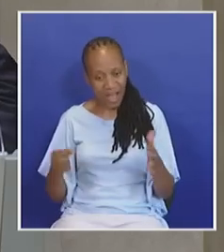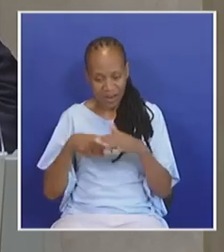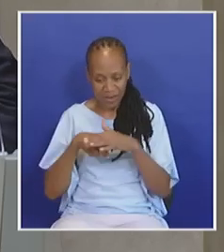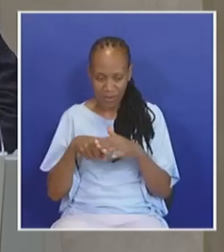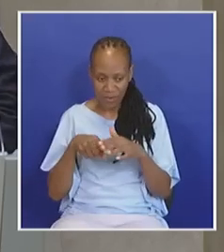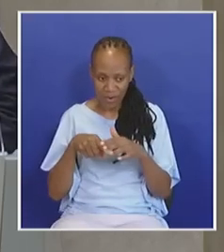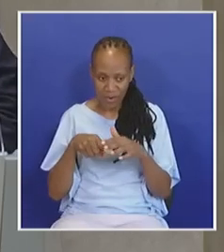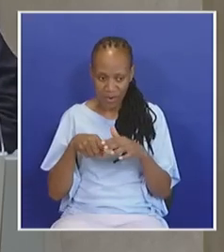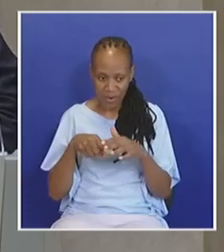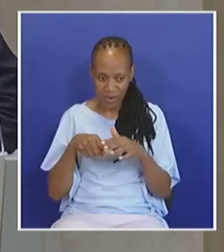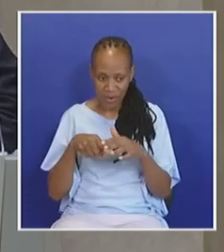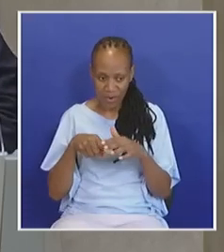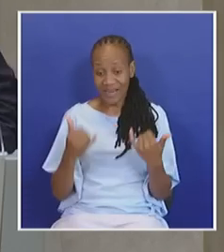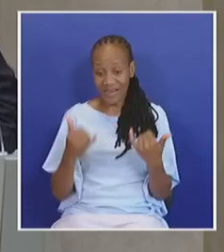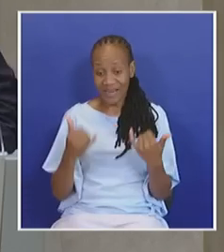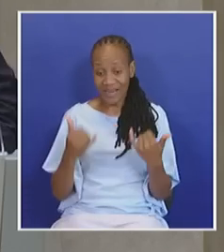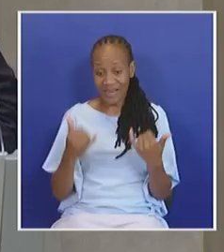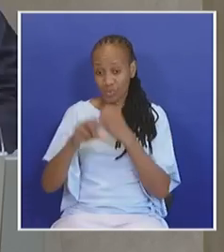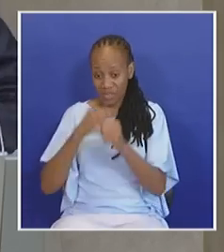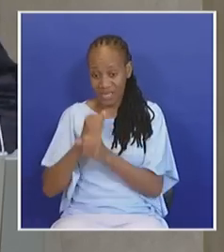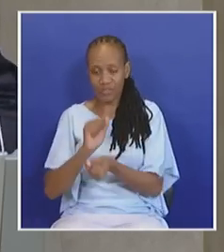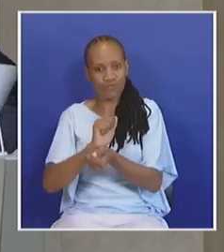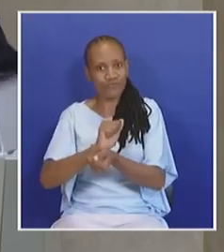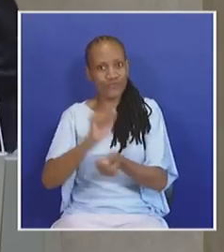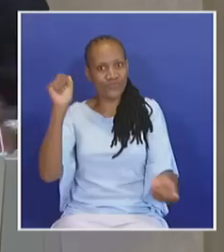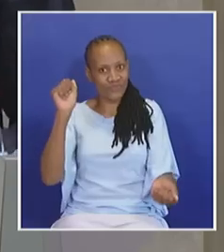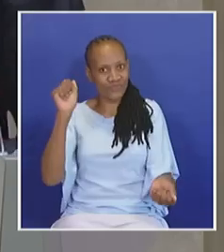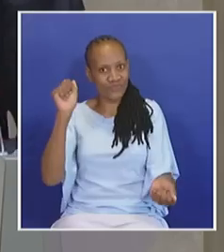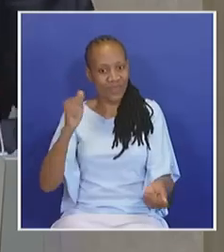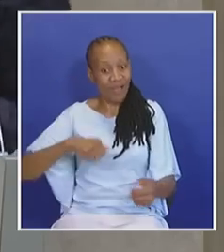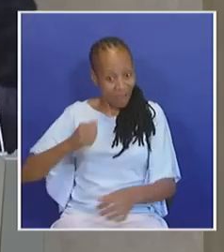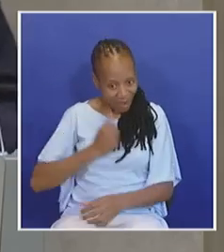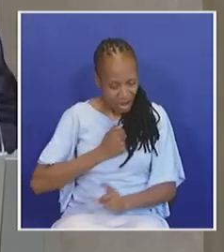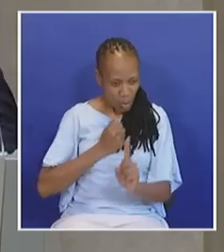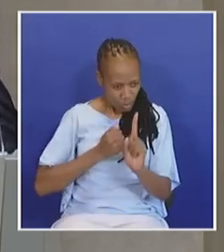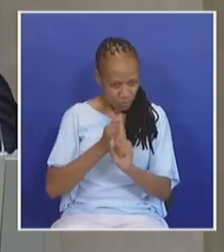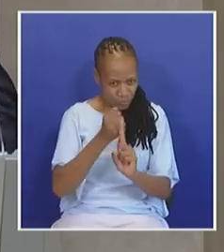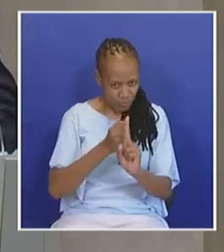its 22nd year of existence, our struggle